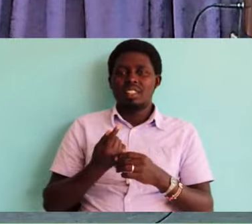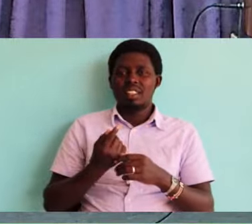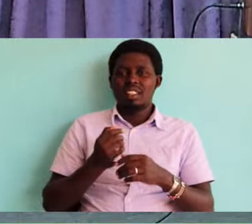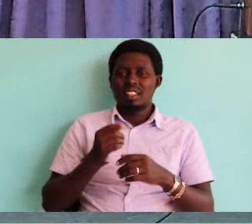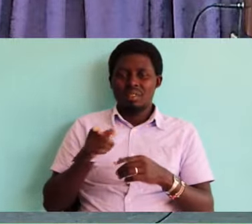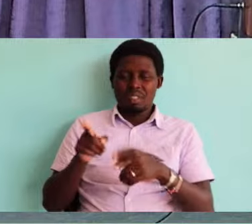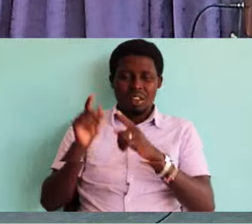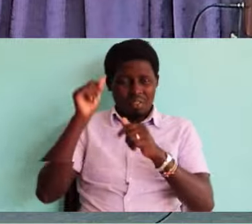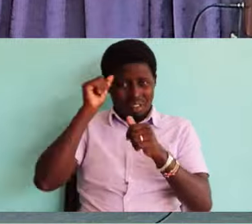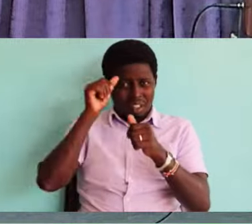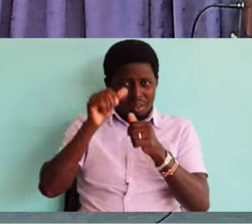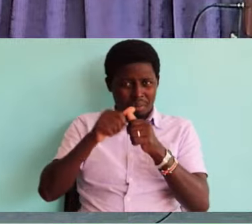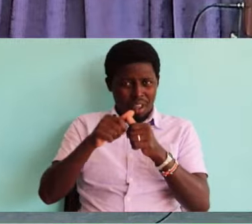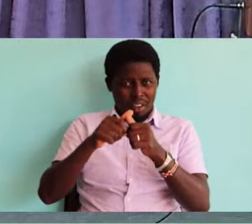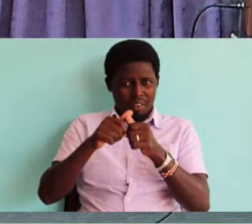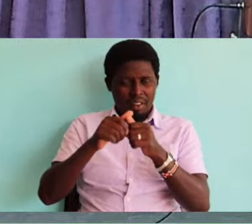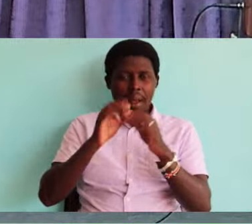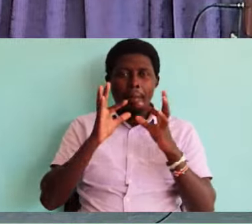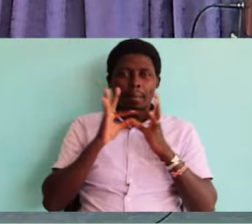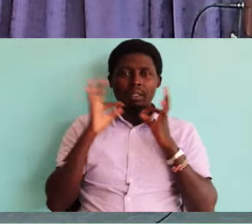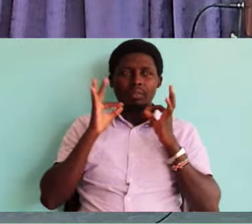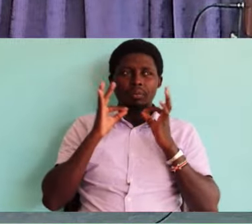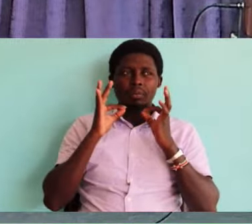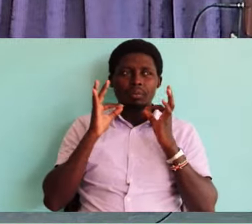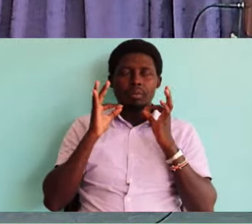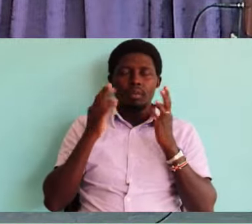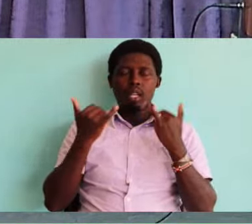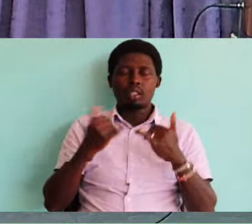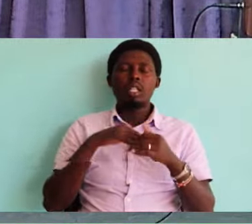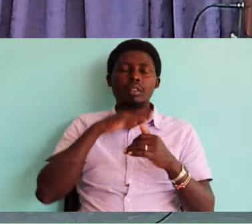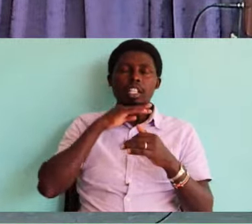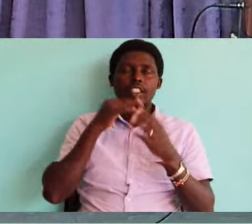this reverend, I know now he has rested.